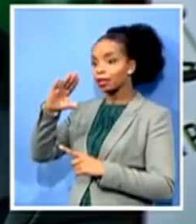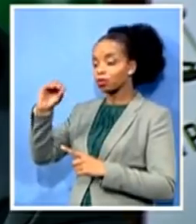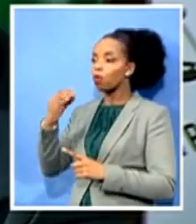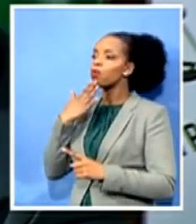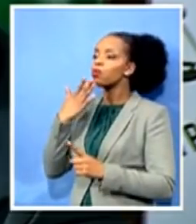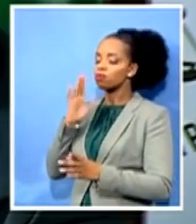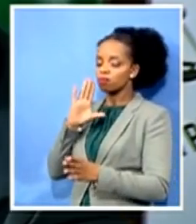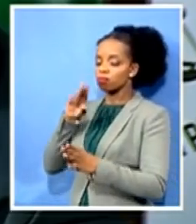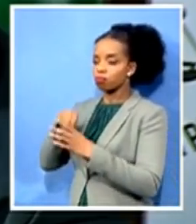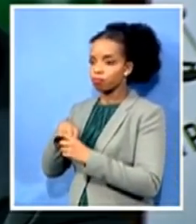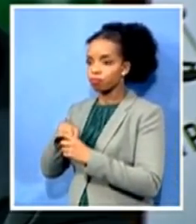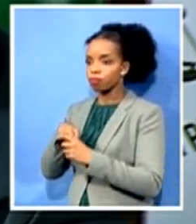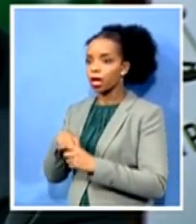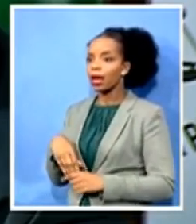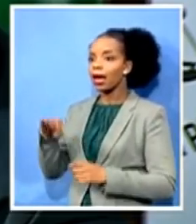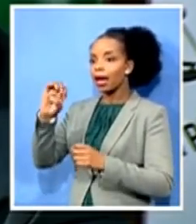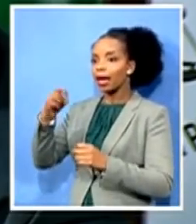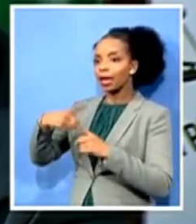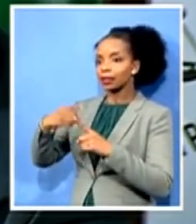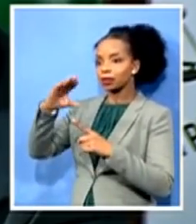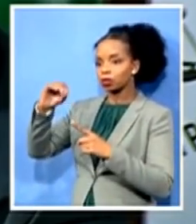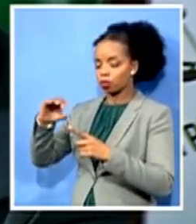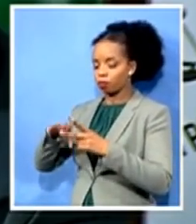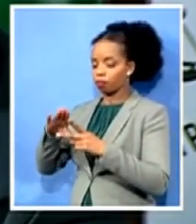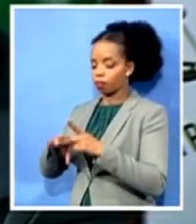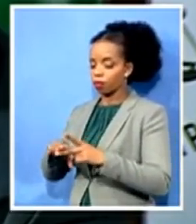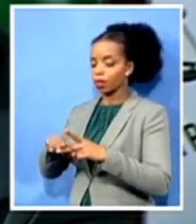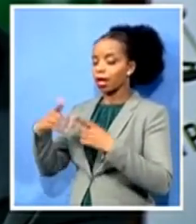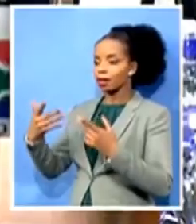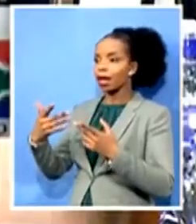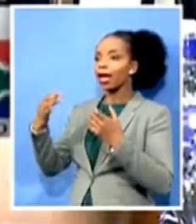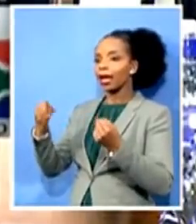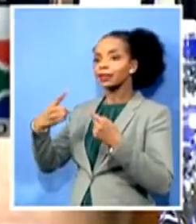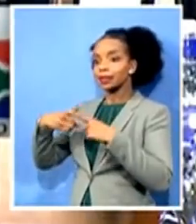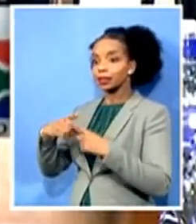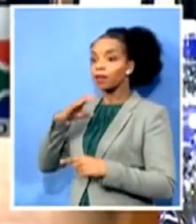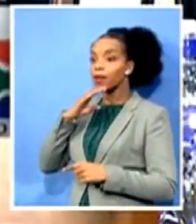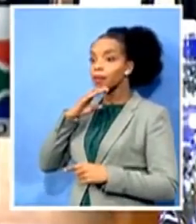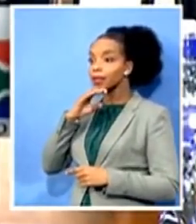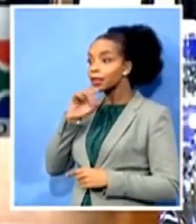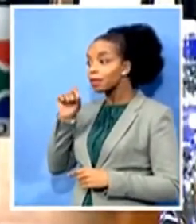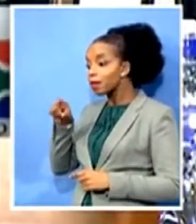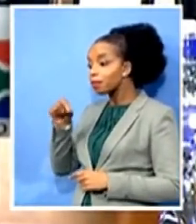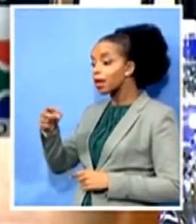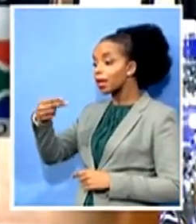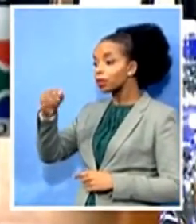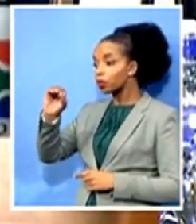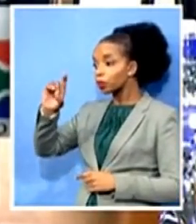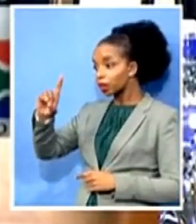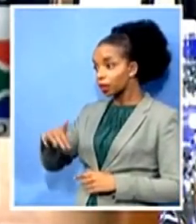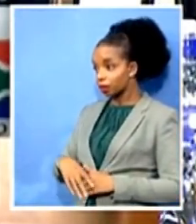you referring to the HODs? That is correct, Chair. Okay, all